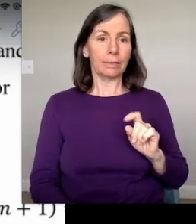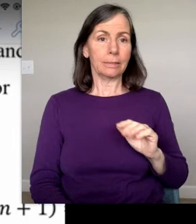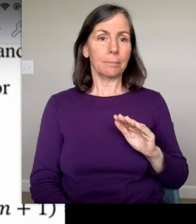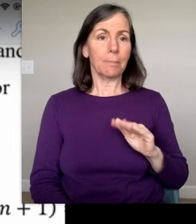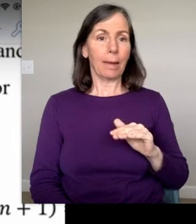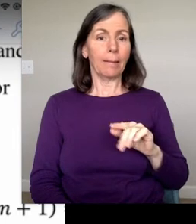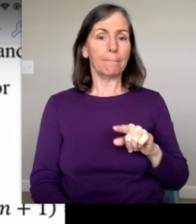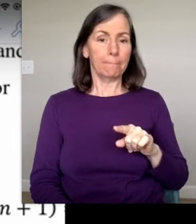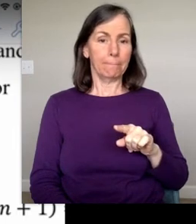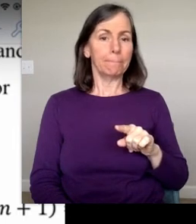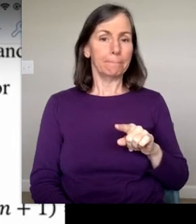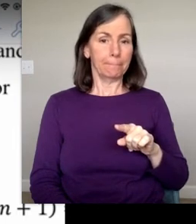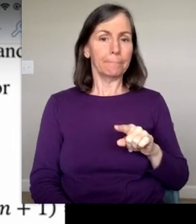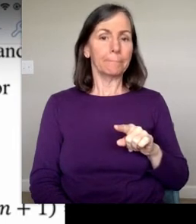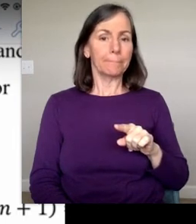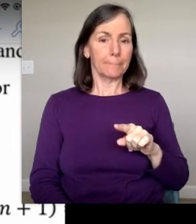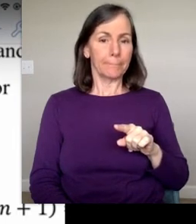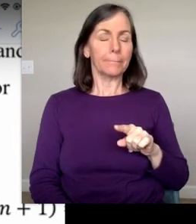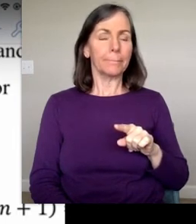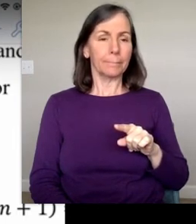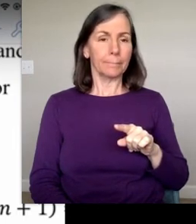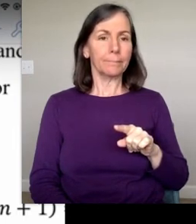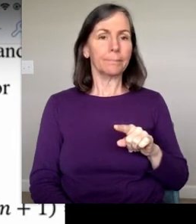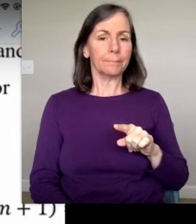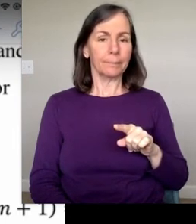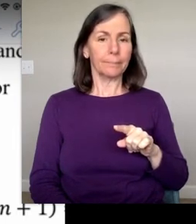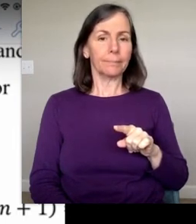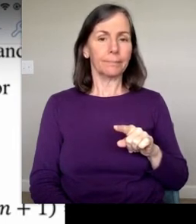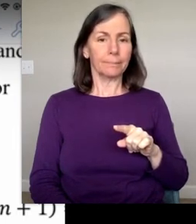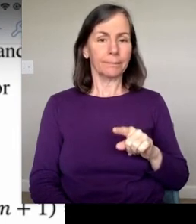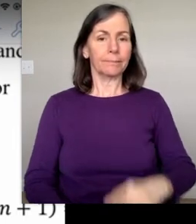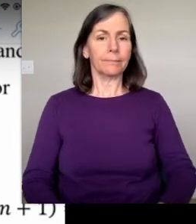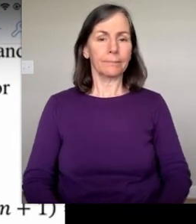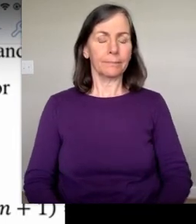So at the bottom, I'm just going to write